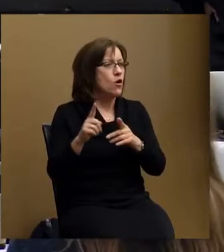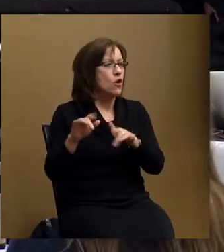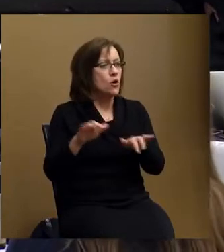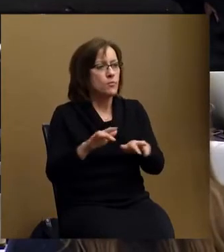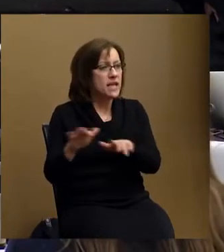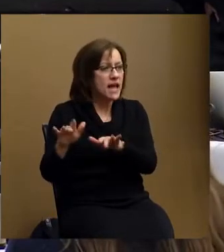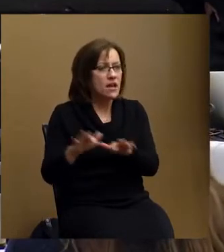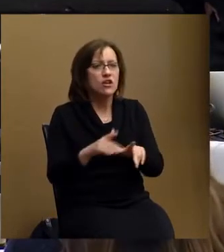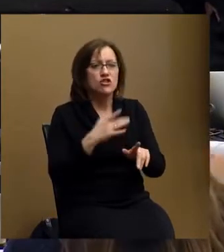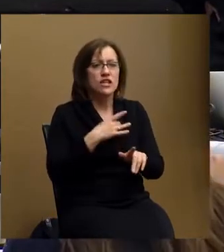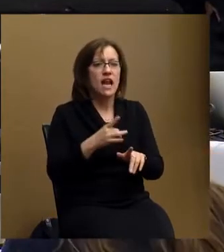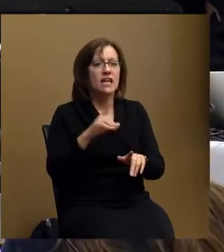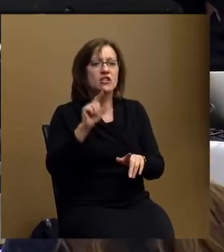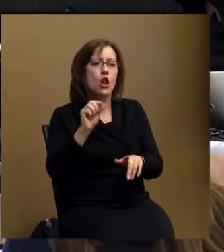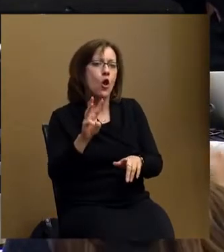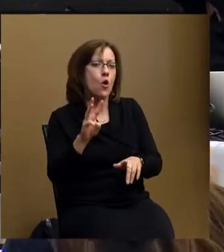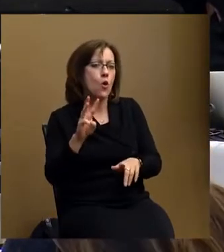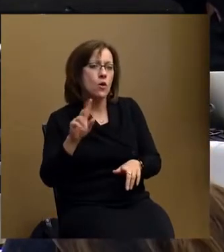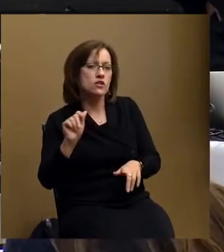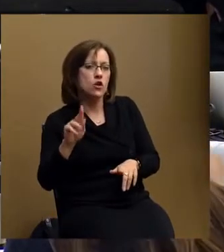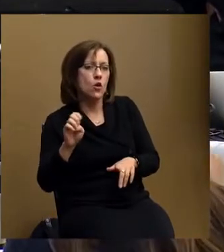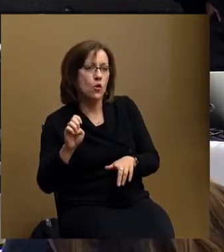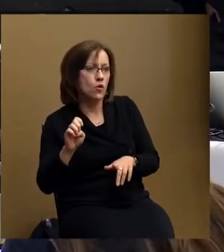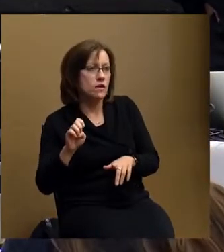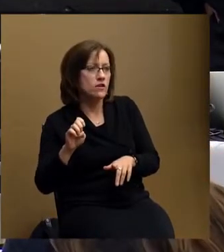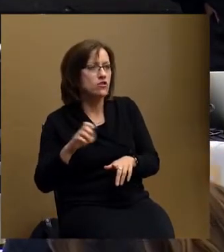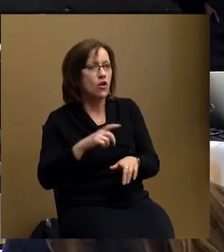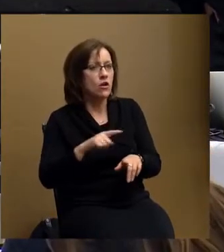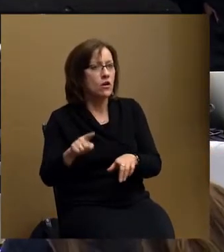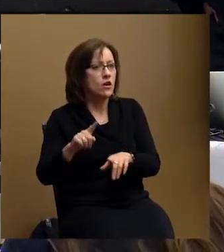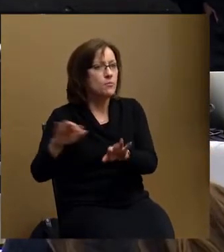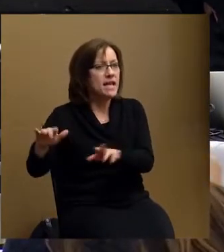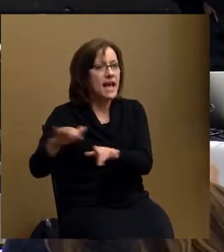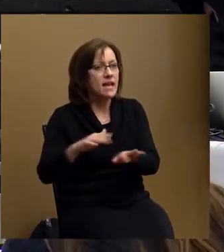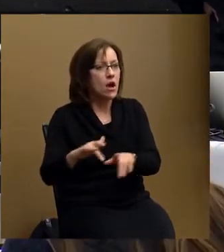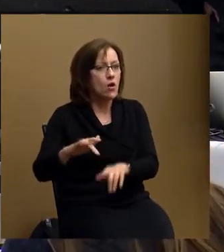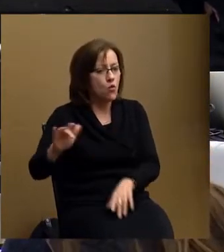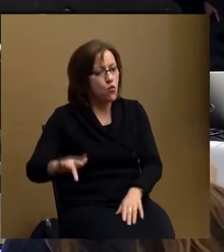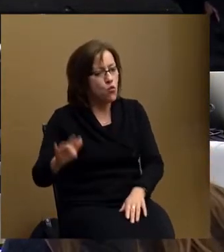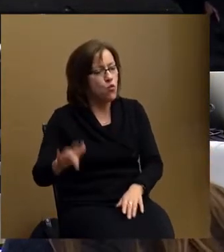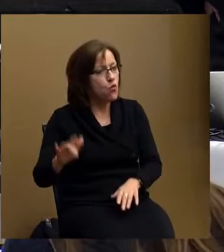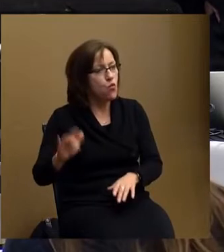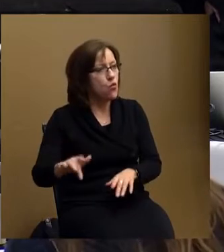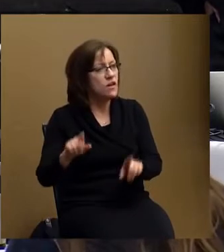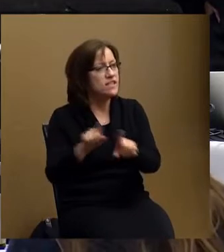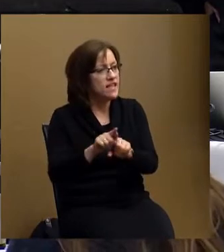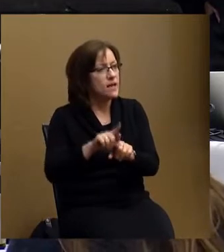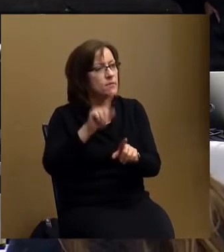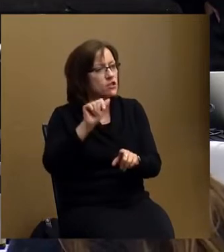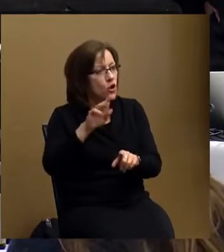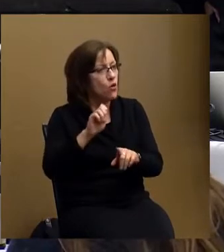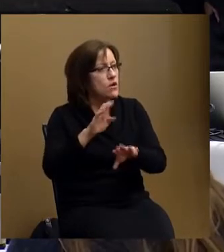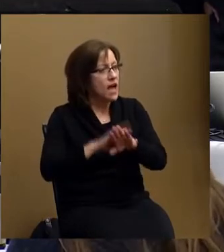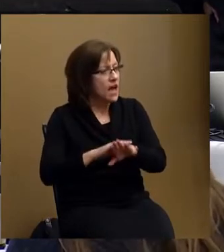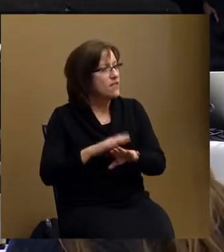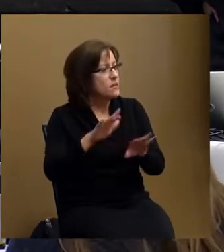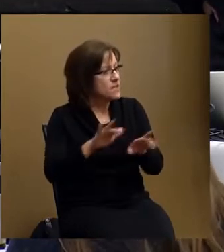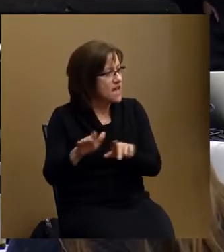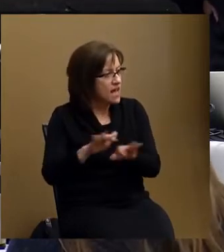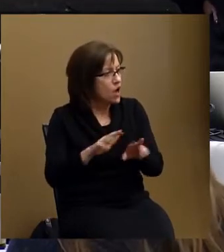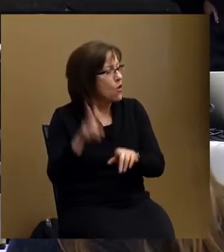the low tone, so she repeatedly plays the same tone on the piano.